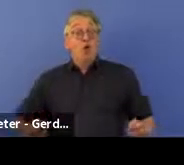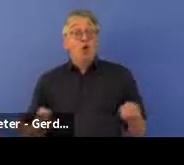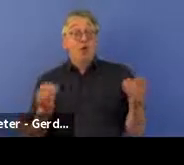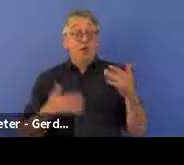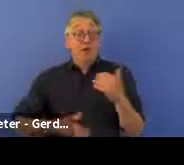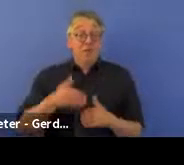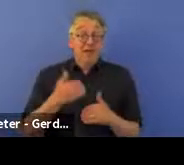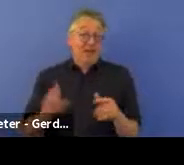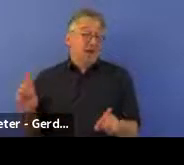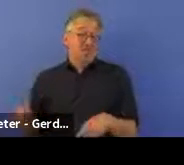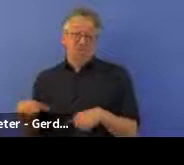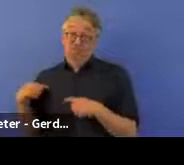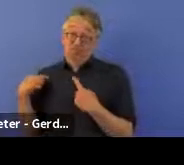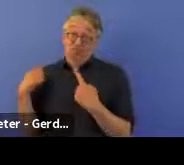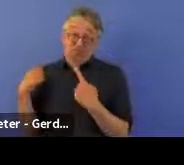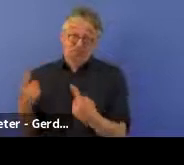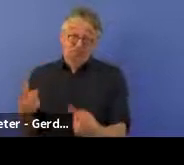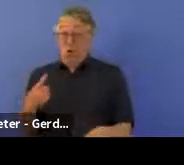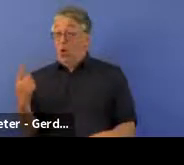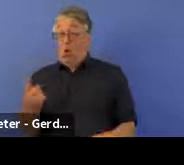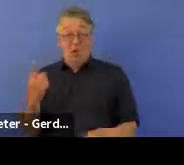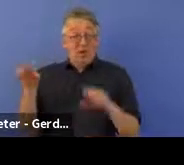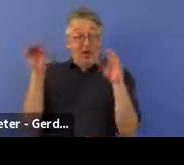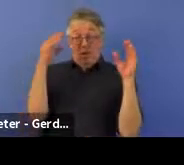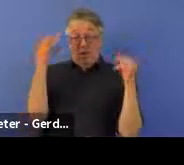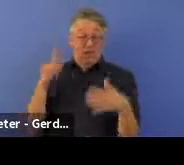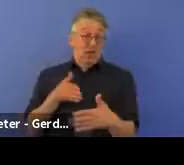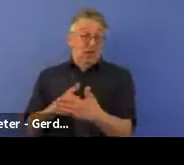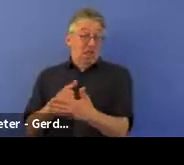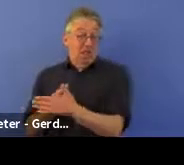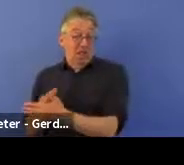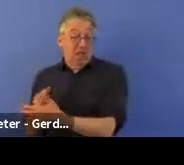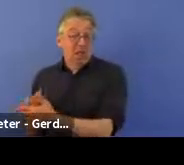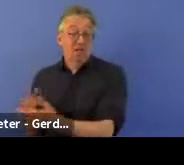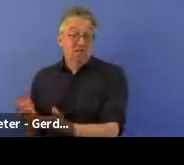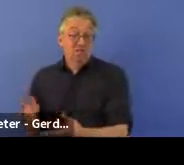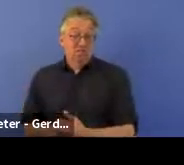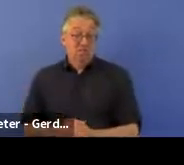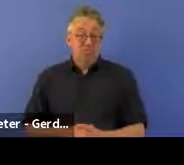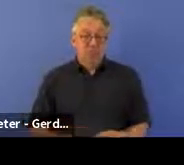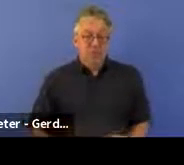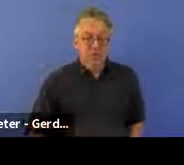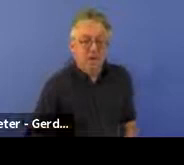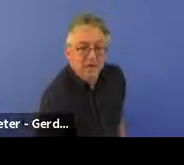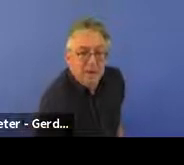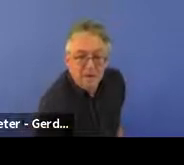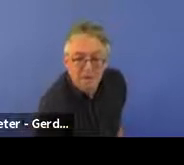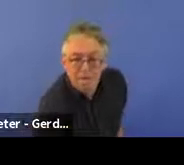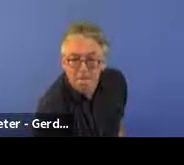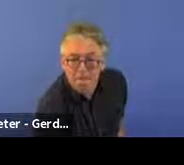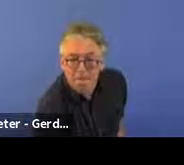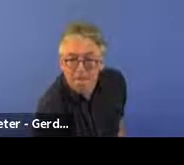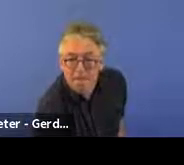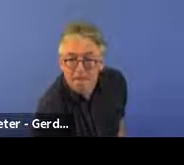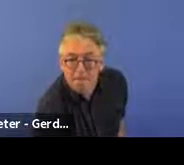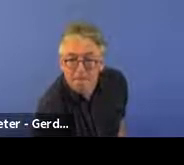always faced difficulty in accessing education, healthcare, and other services. Most of the time, they are not able to